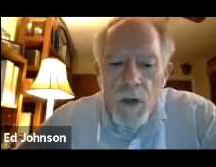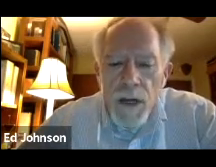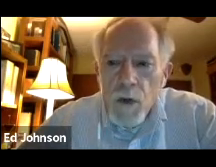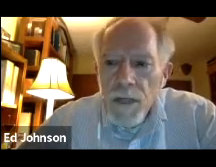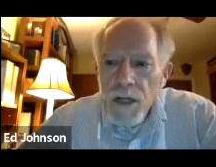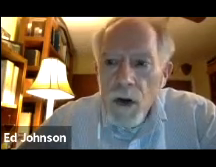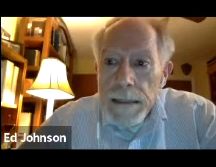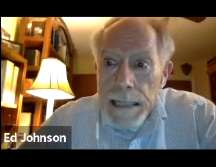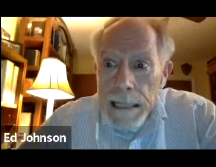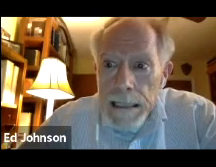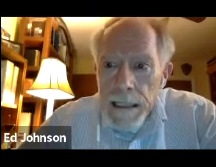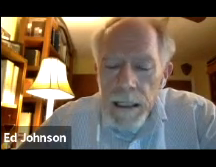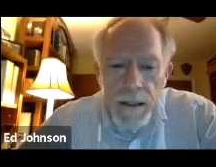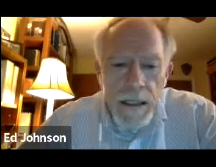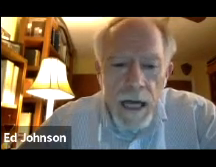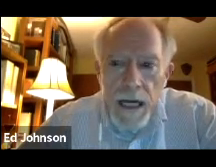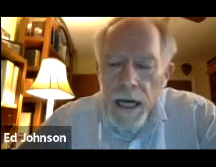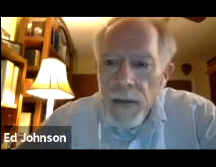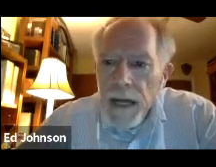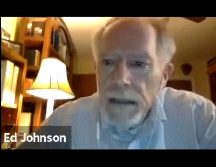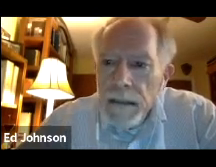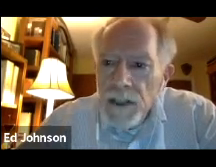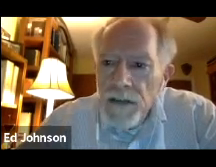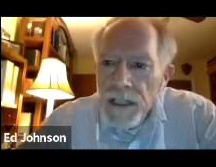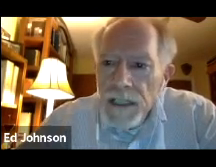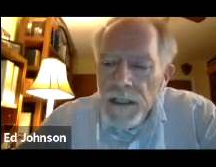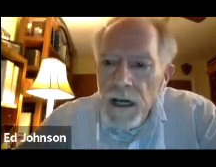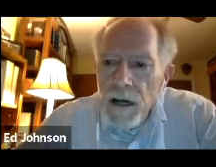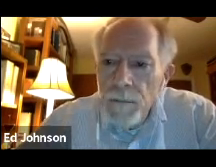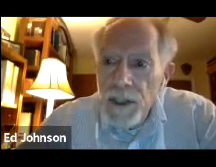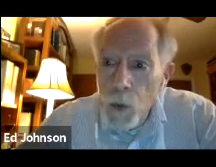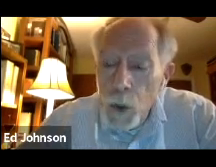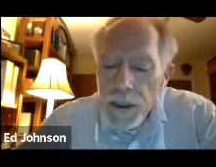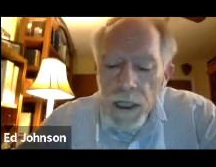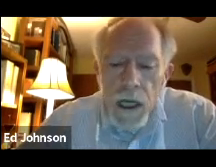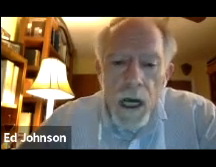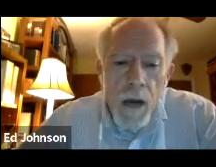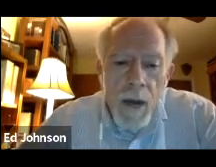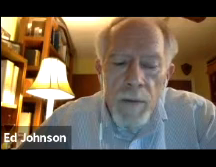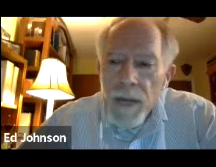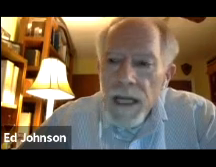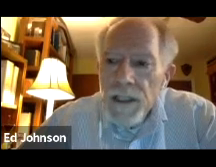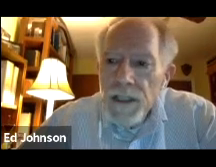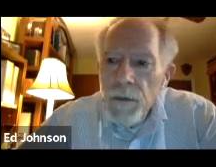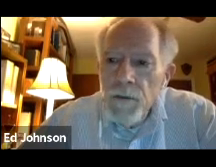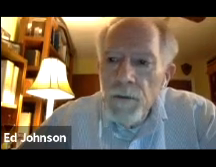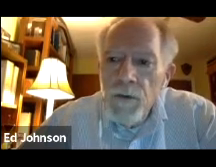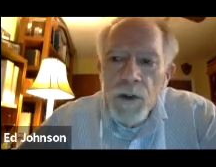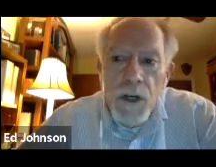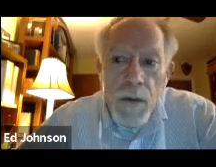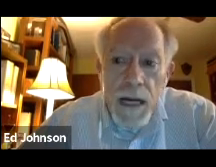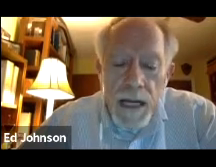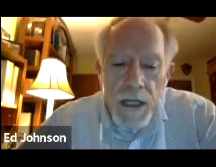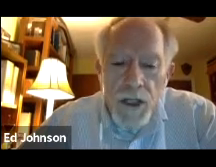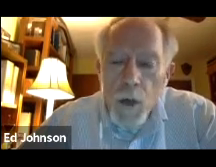Of course, I wouldn't have been caught dead in anything tie-dyed back in the 70s, still wouldn't. I'm amazed at some of the folks